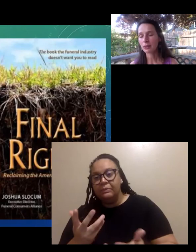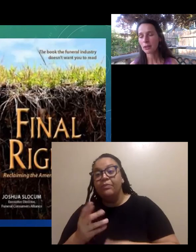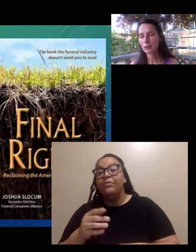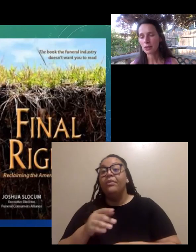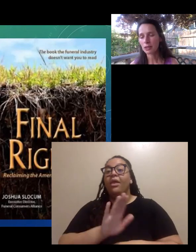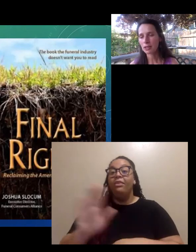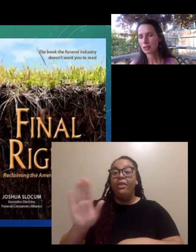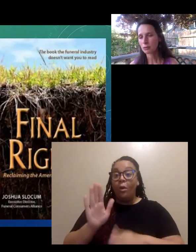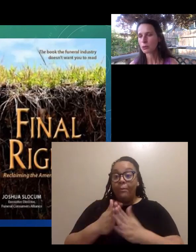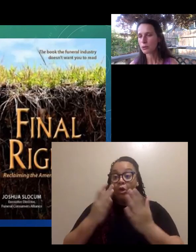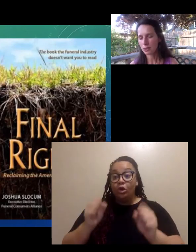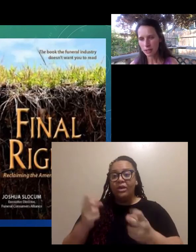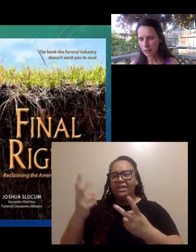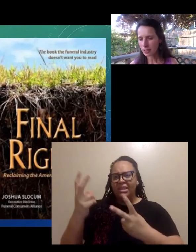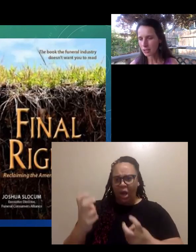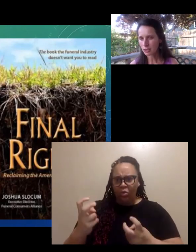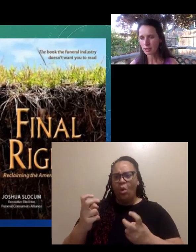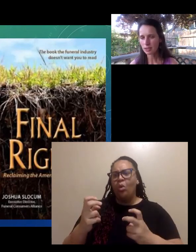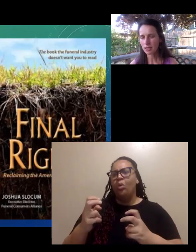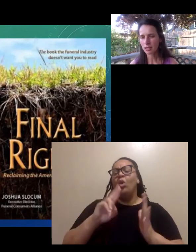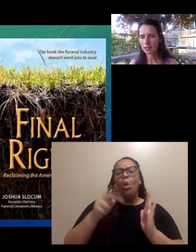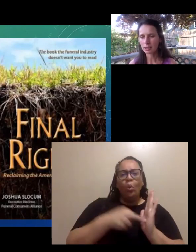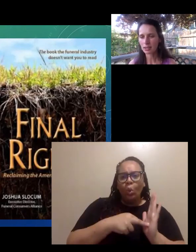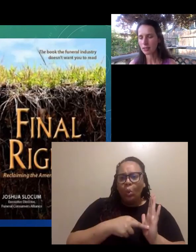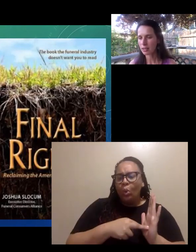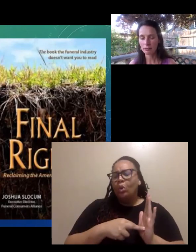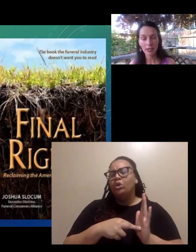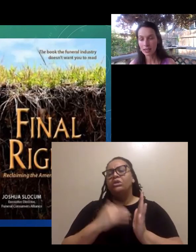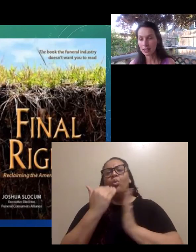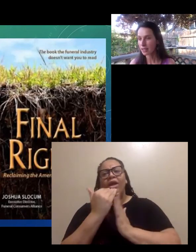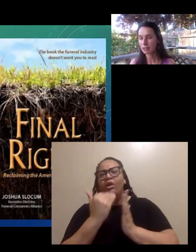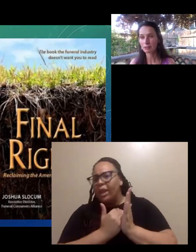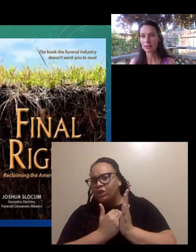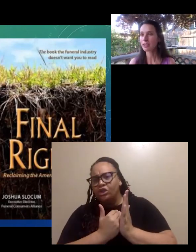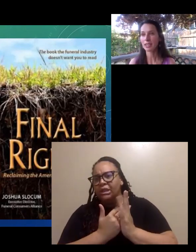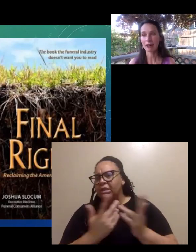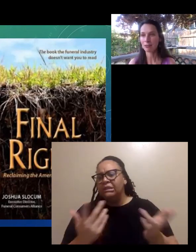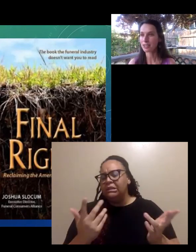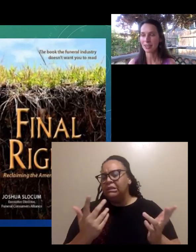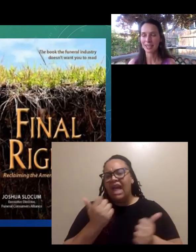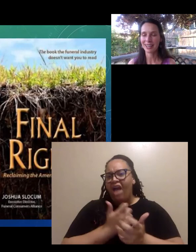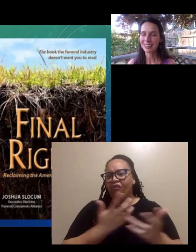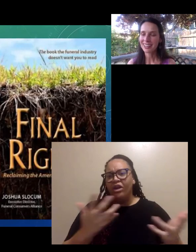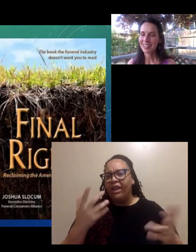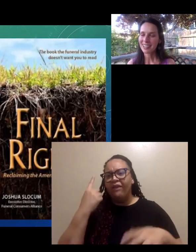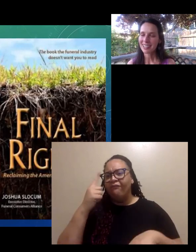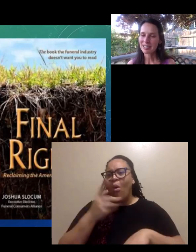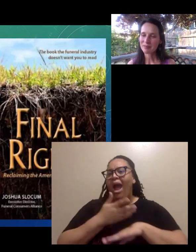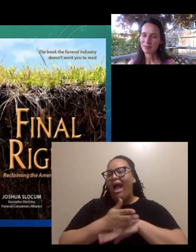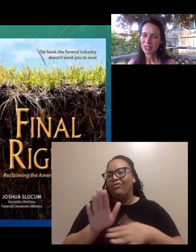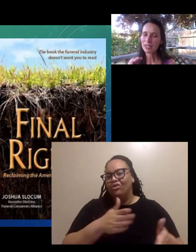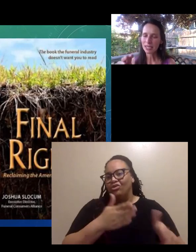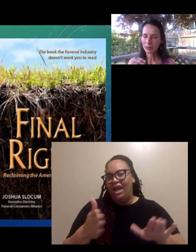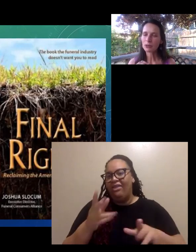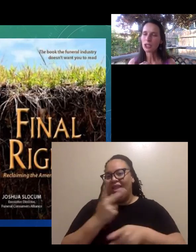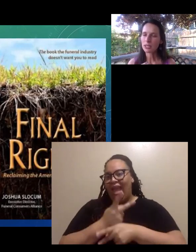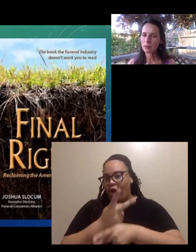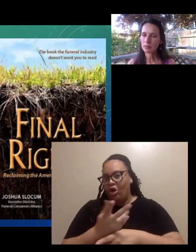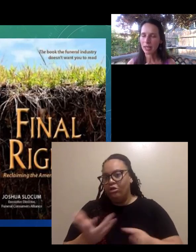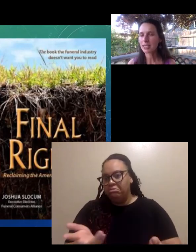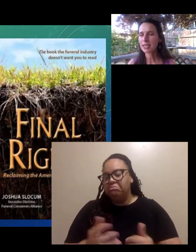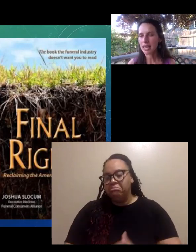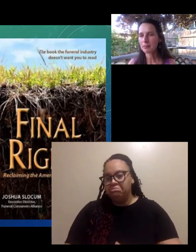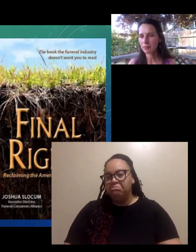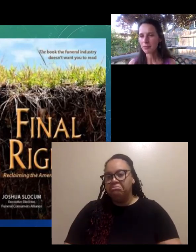also download the rules and regulations and everything kind of everything after death care. Um, you can download